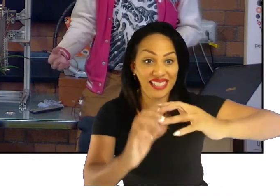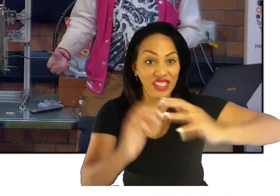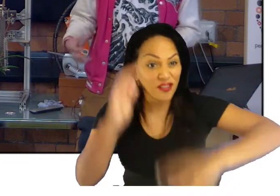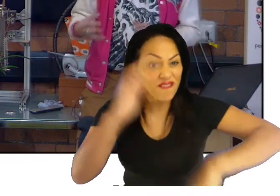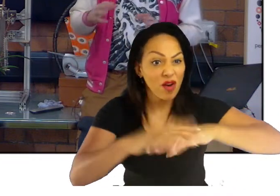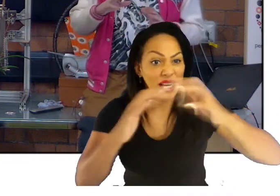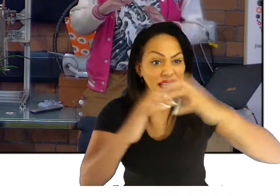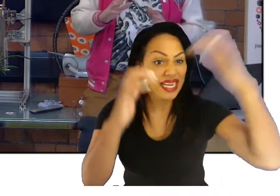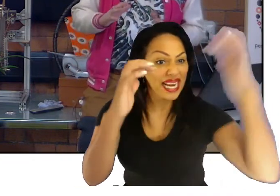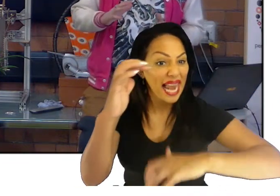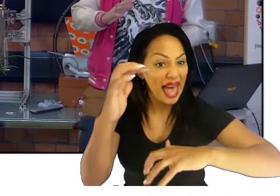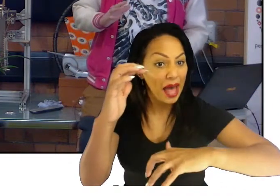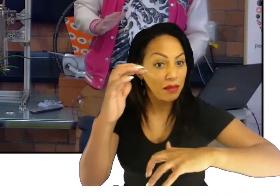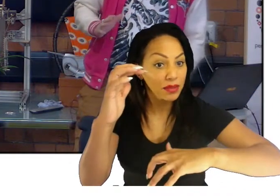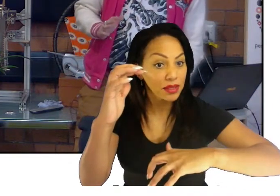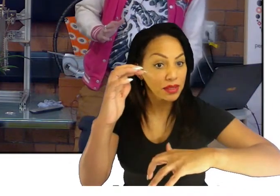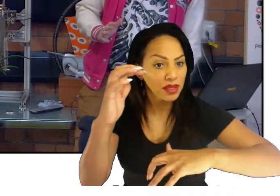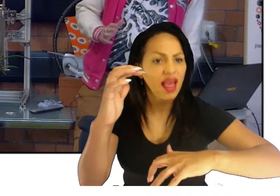that long.